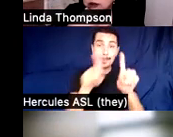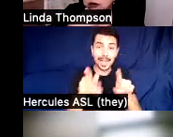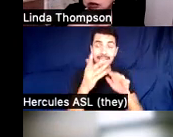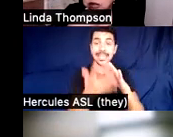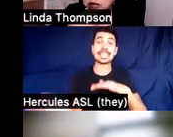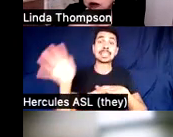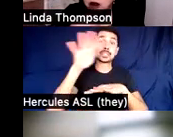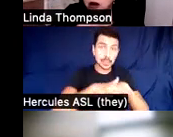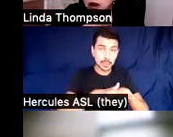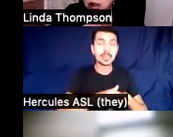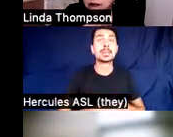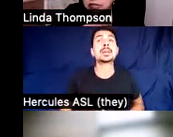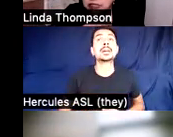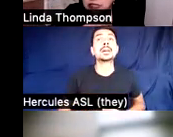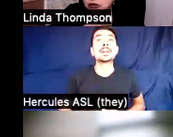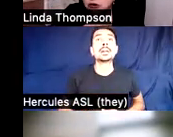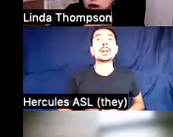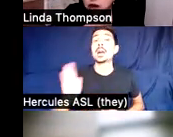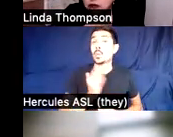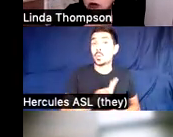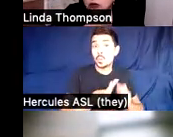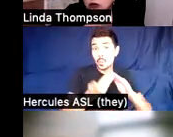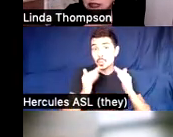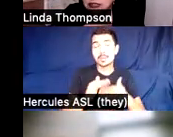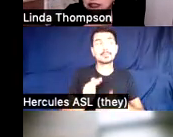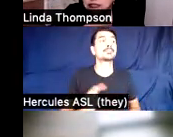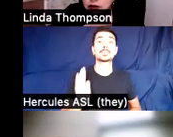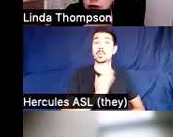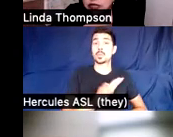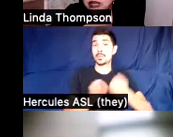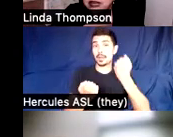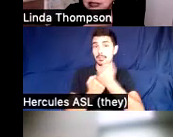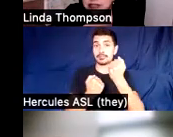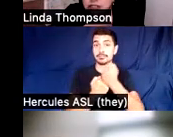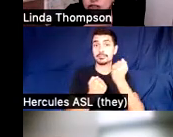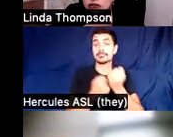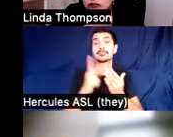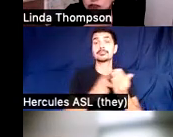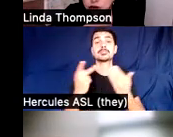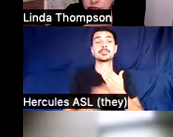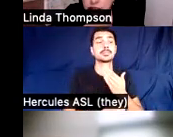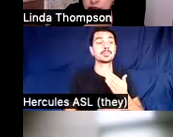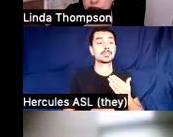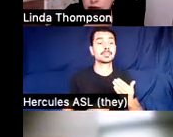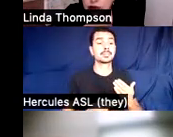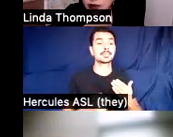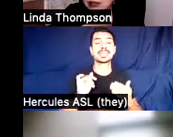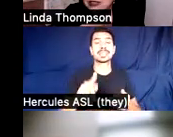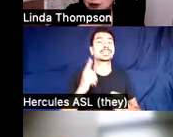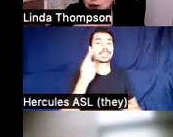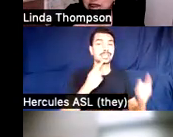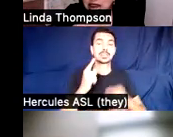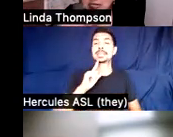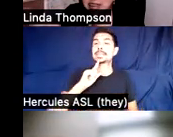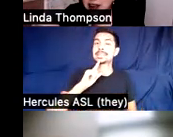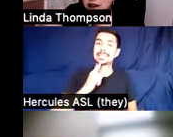our community, our advocacy program was considered an essential service.